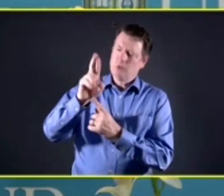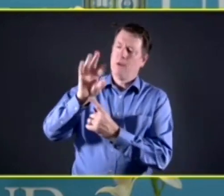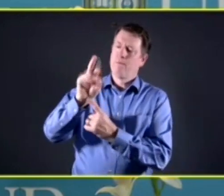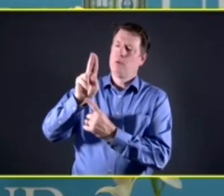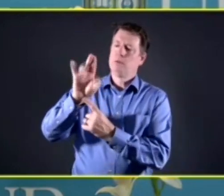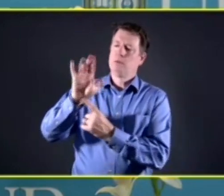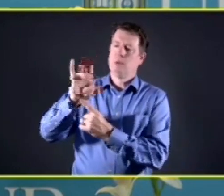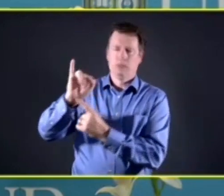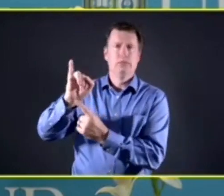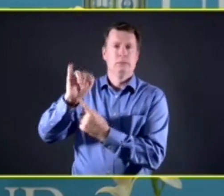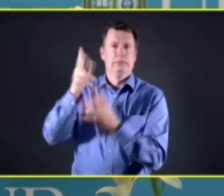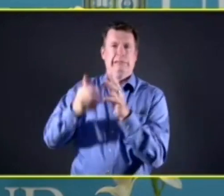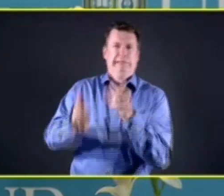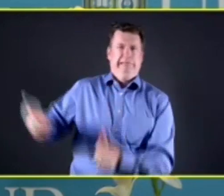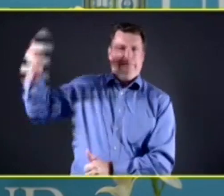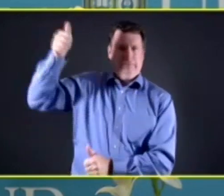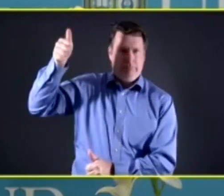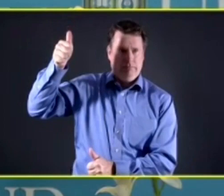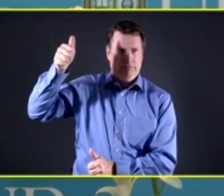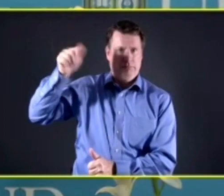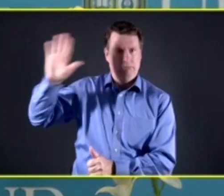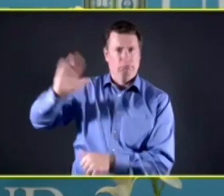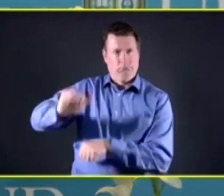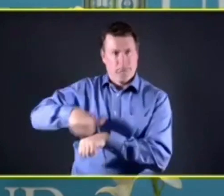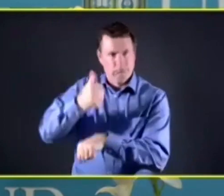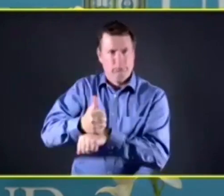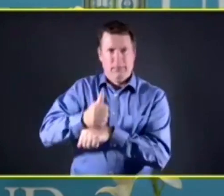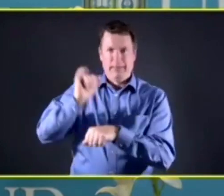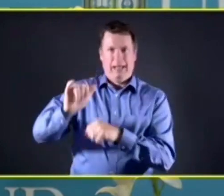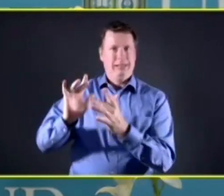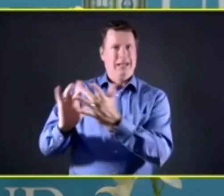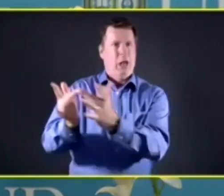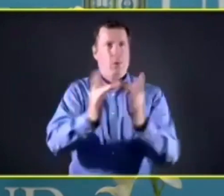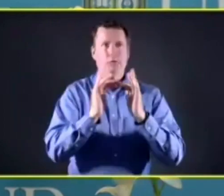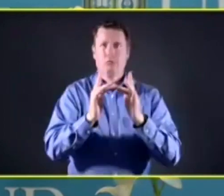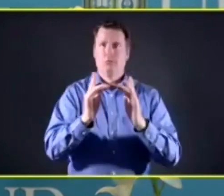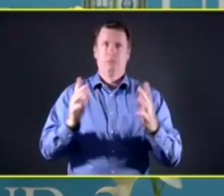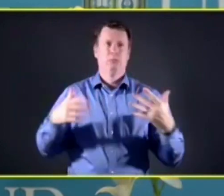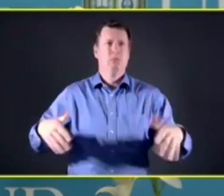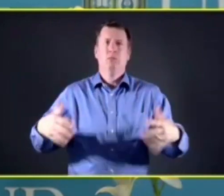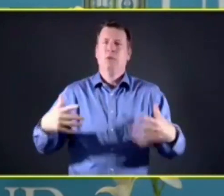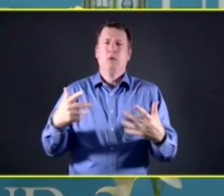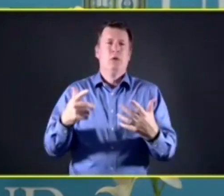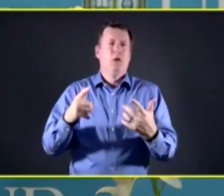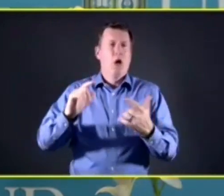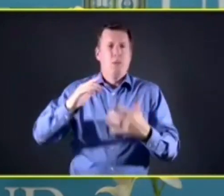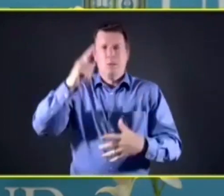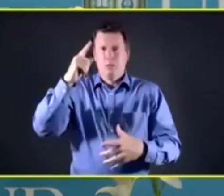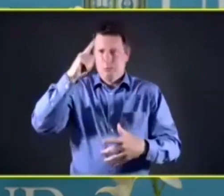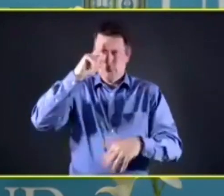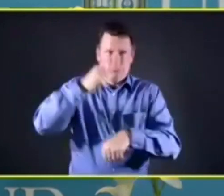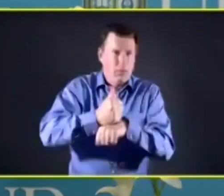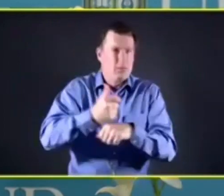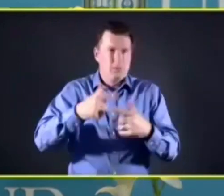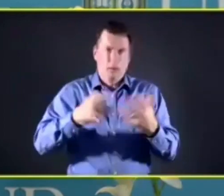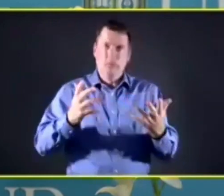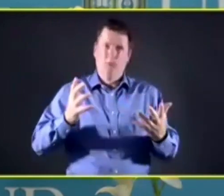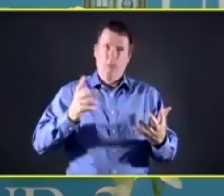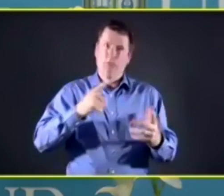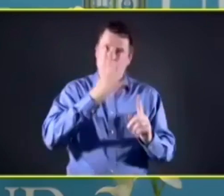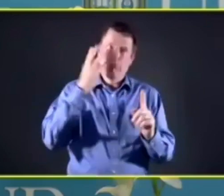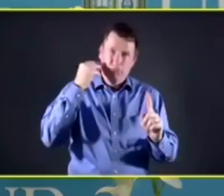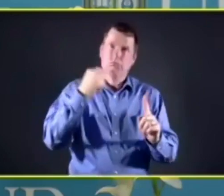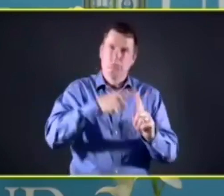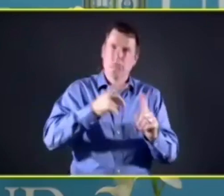really Tony Fauci's vision when they set up the various AIDS networks. So when that came on the